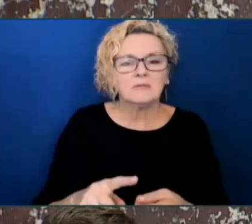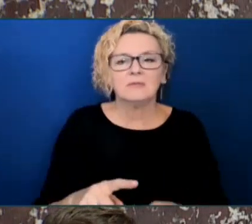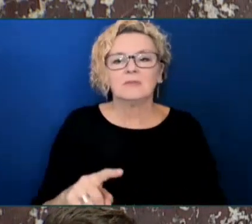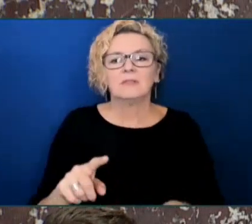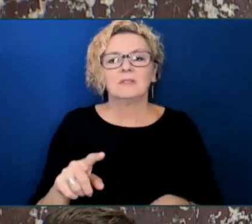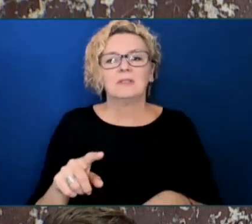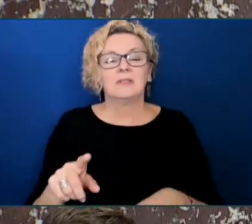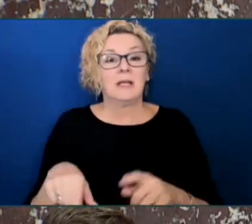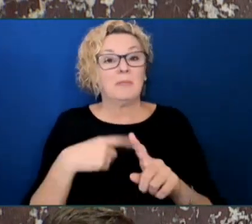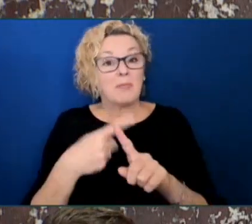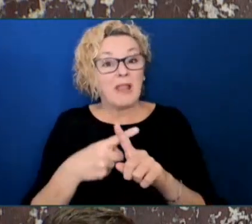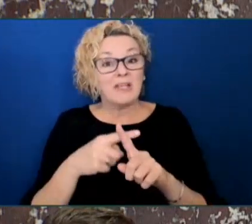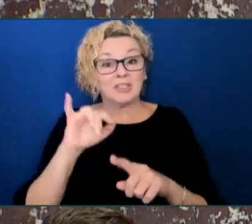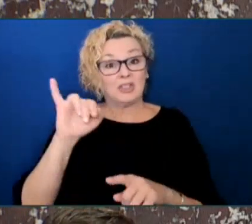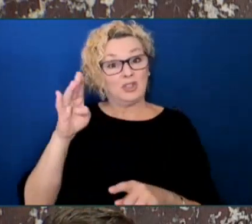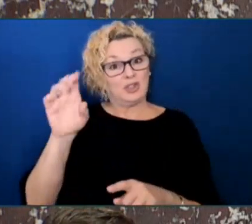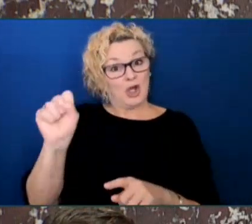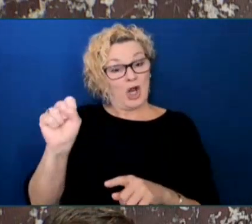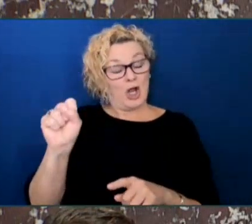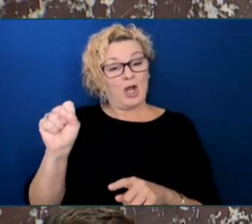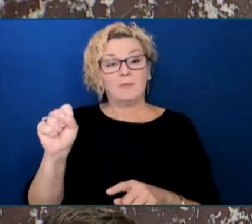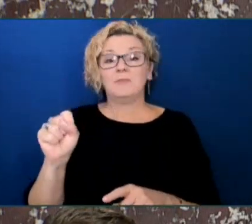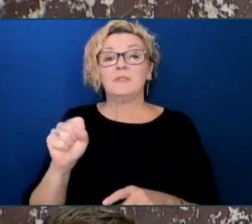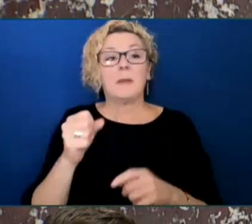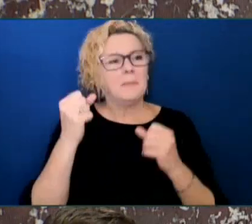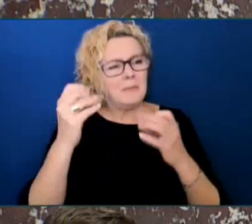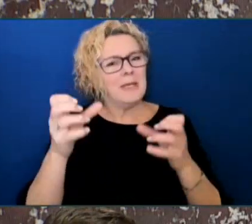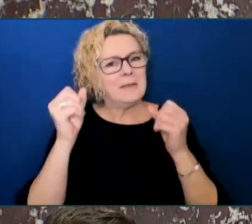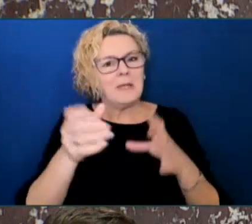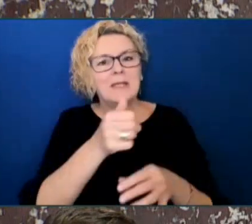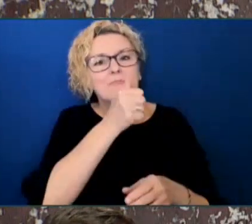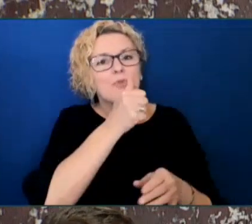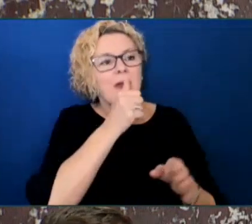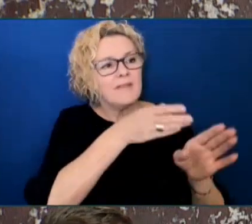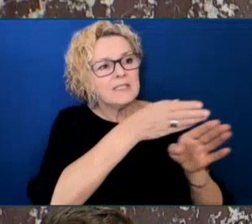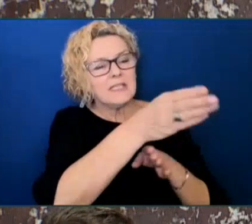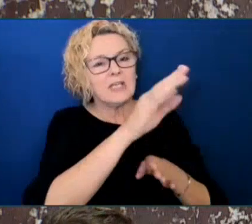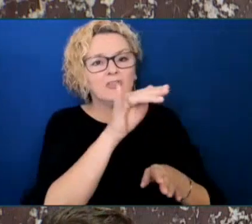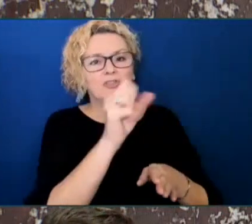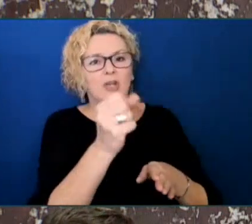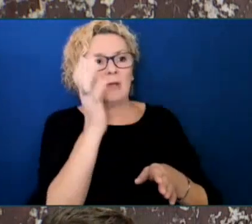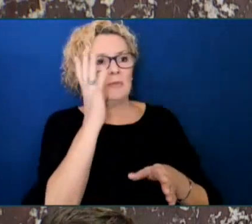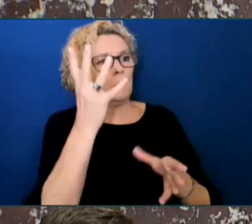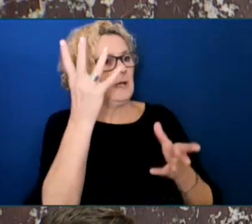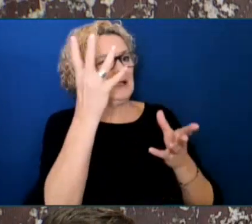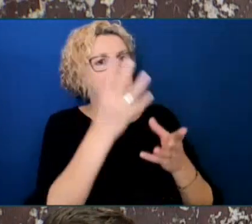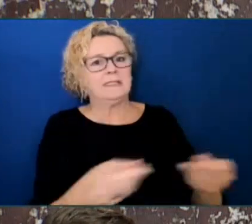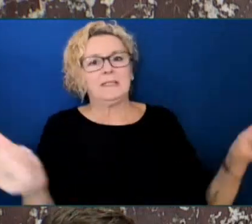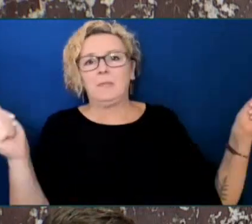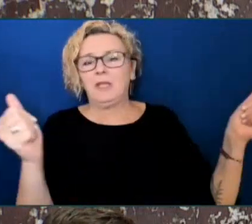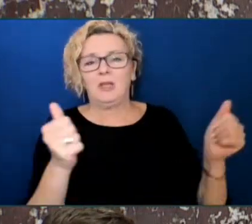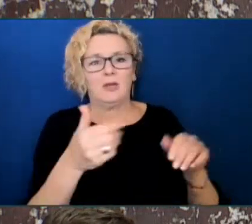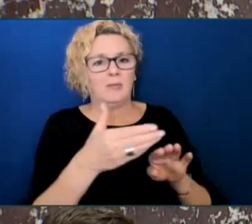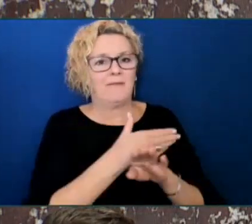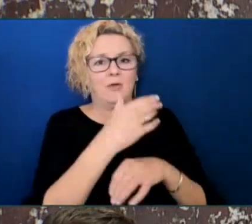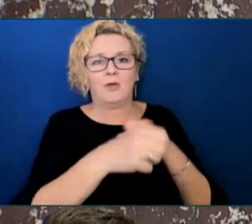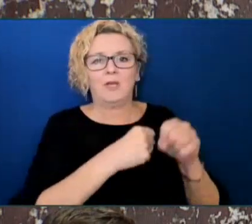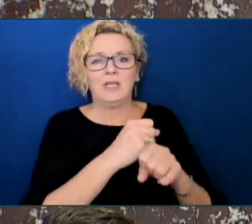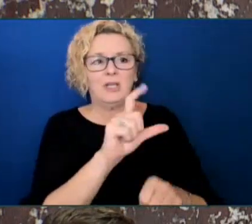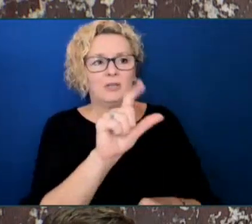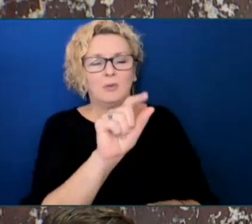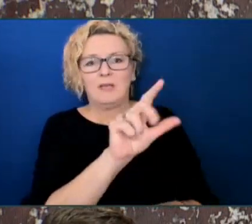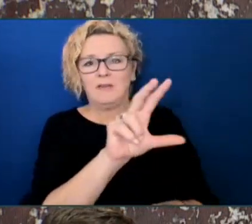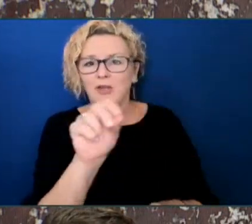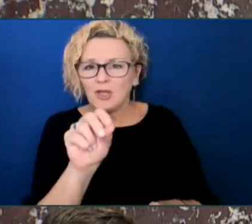nearly tens of thousands of private sector jobs expected to disappear by 2030. Again, why is the Premier so